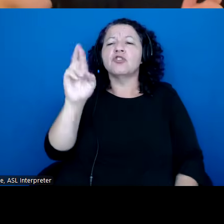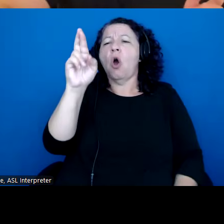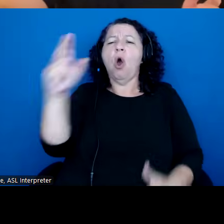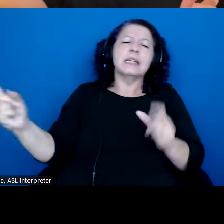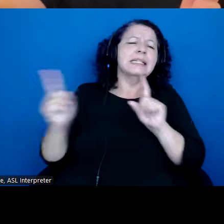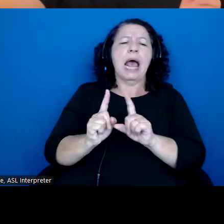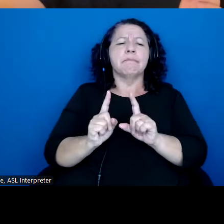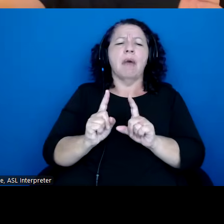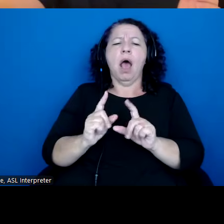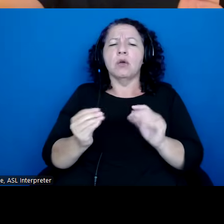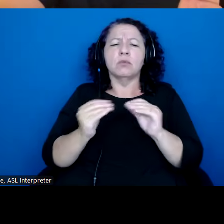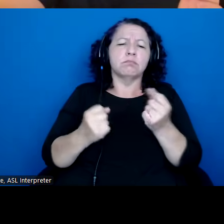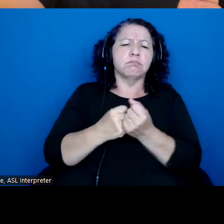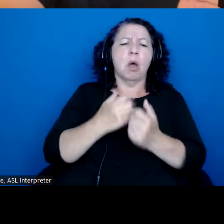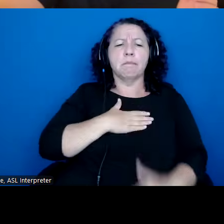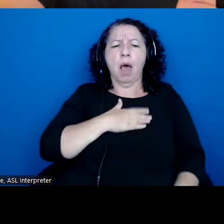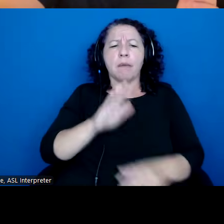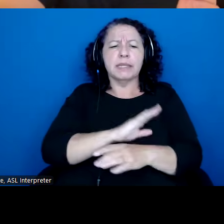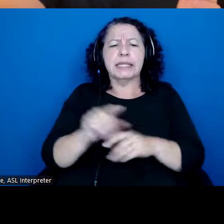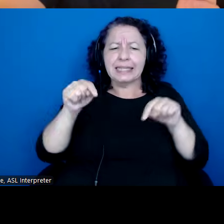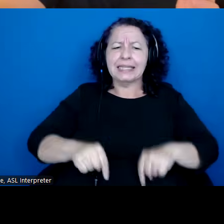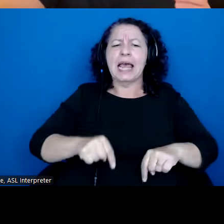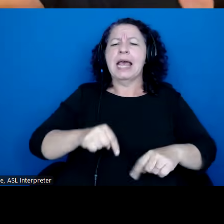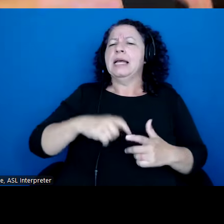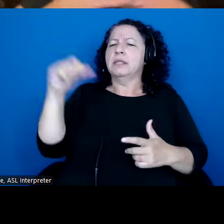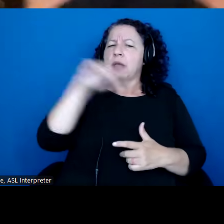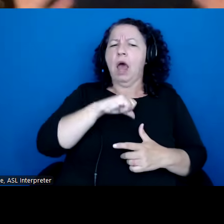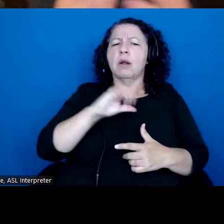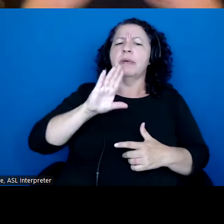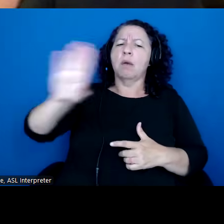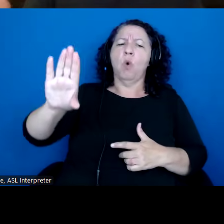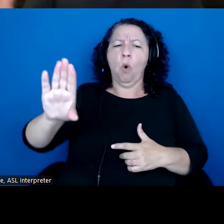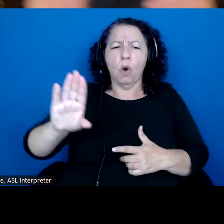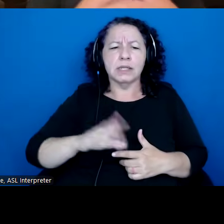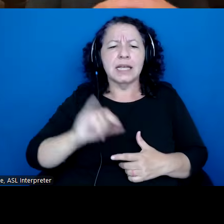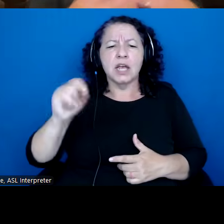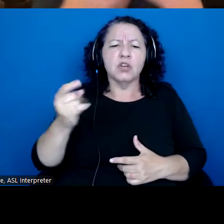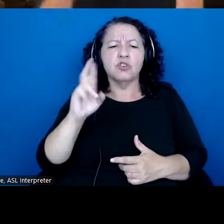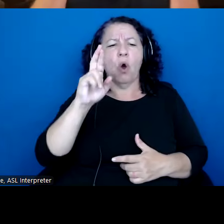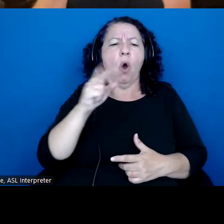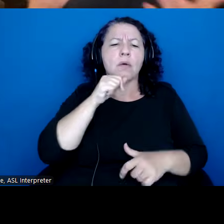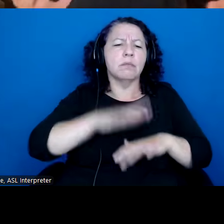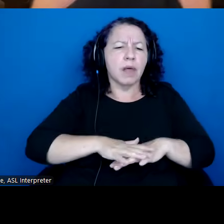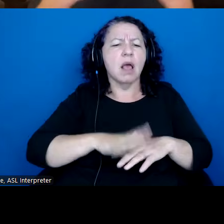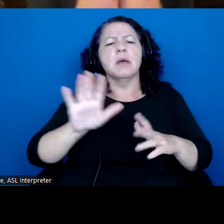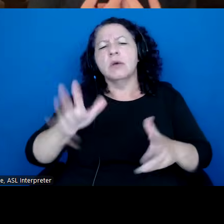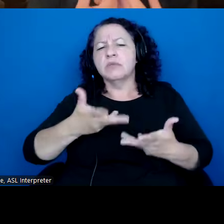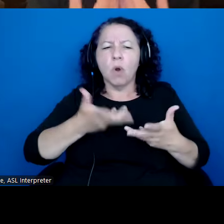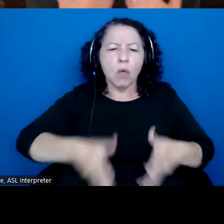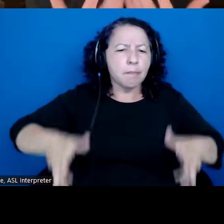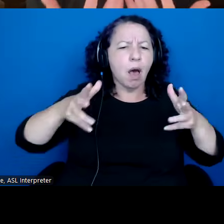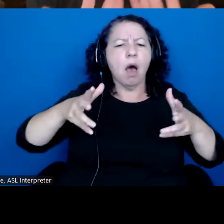May this tavern trade be your tavern trade. Ishtar, lay your hand on the pot stand and mixing that. May profit come my way and never